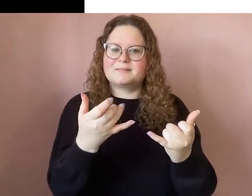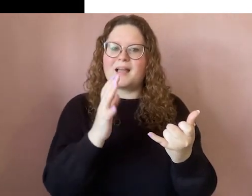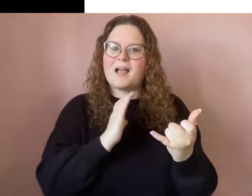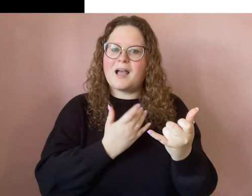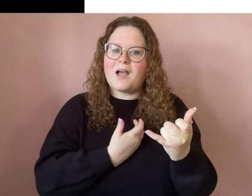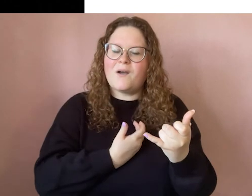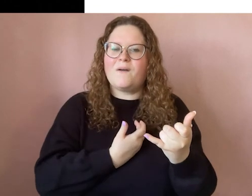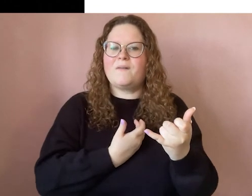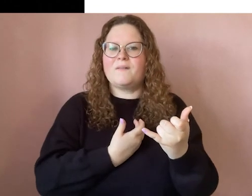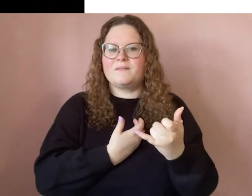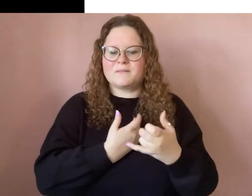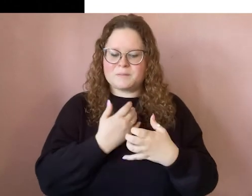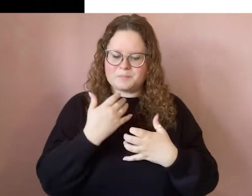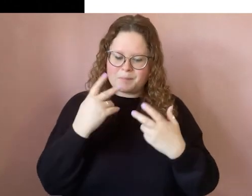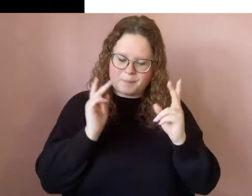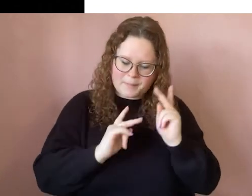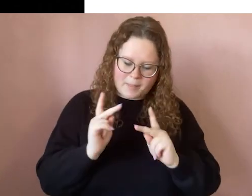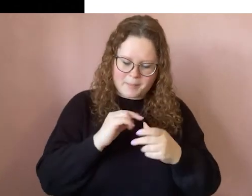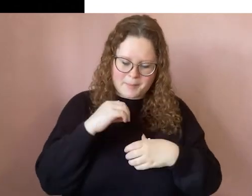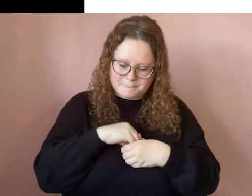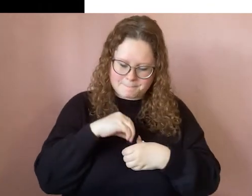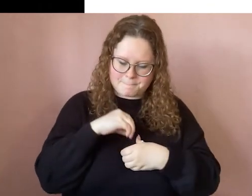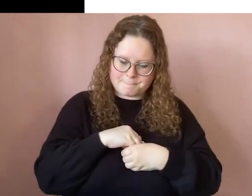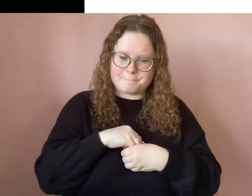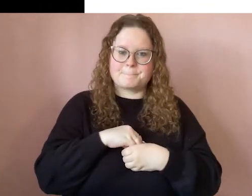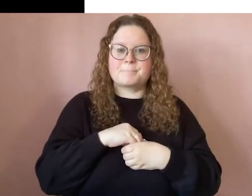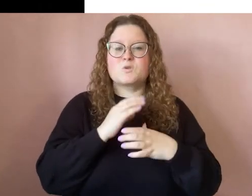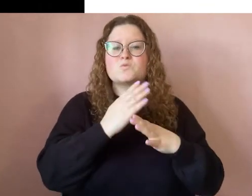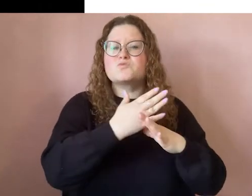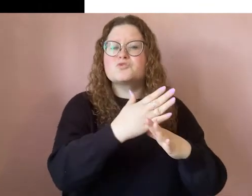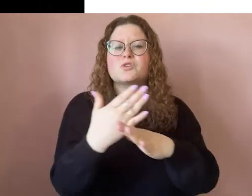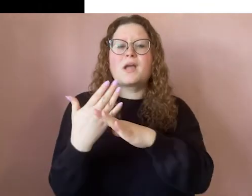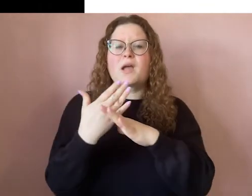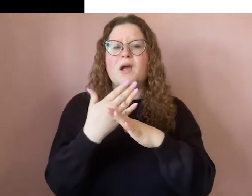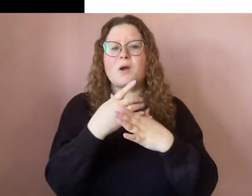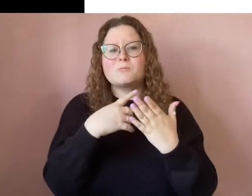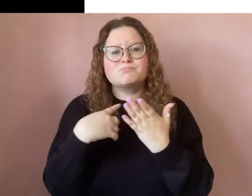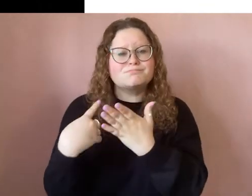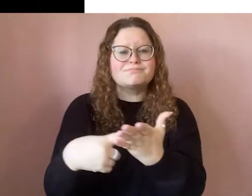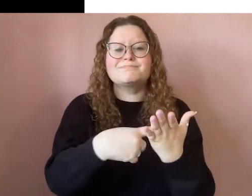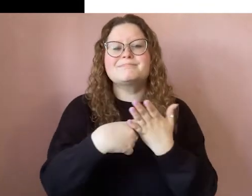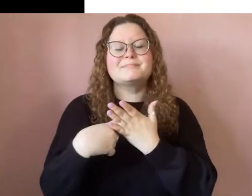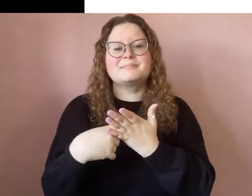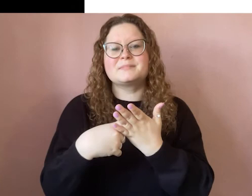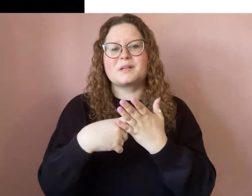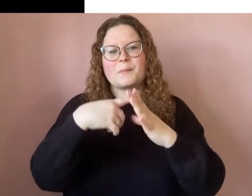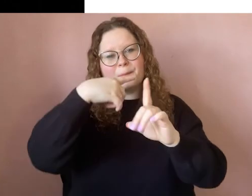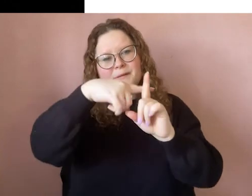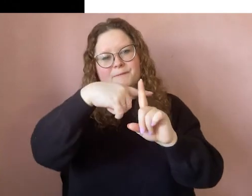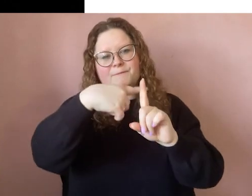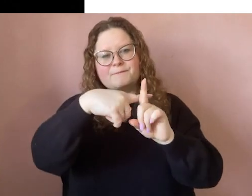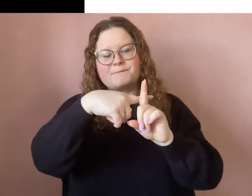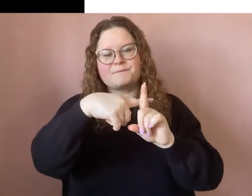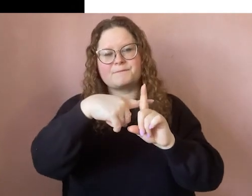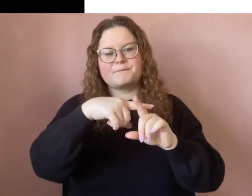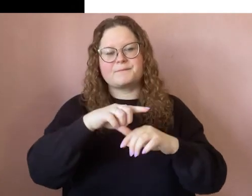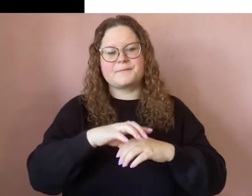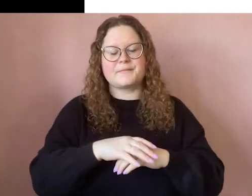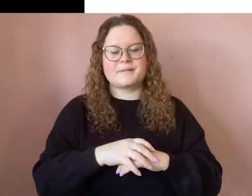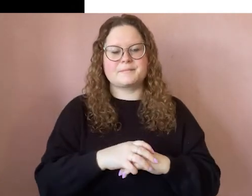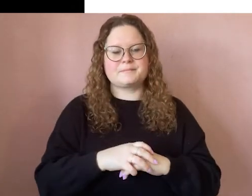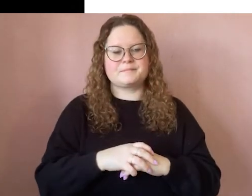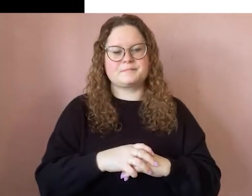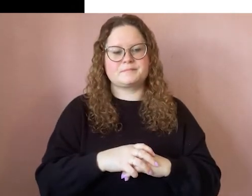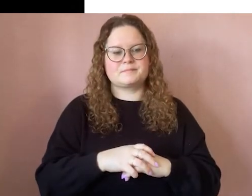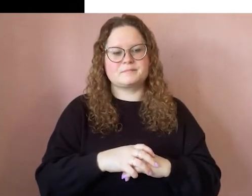stuff in the late 90s, the openness and the generation one I spoke of in my remarks, that